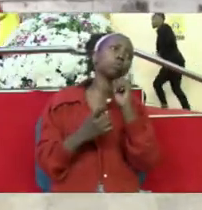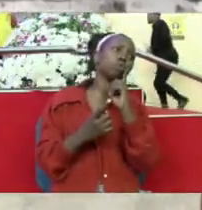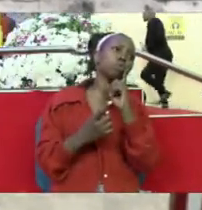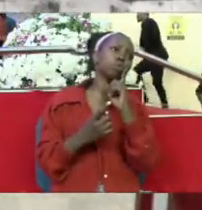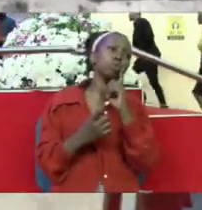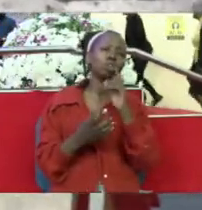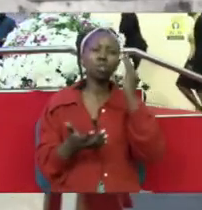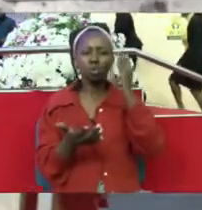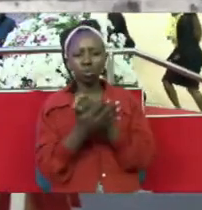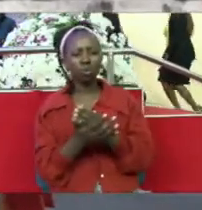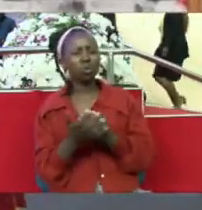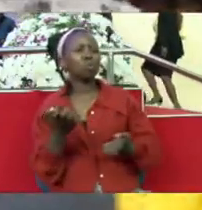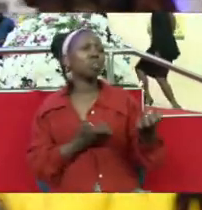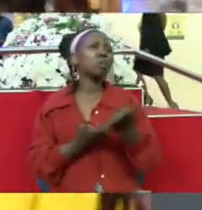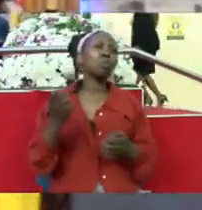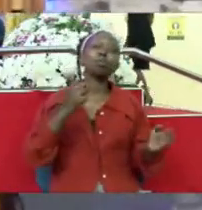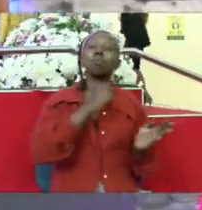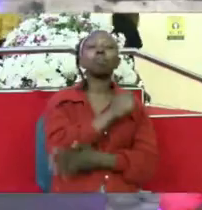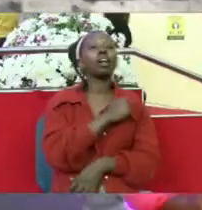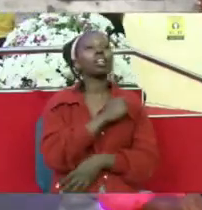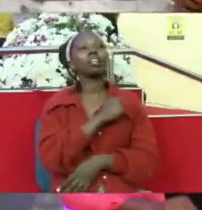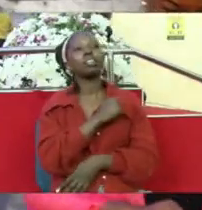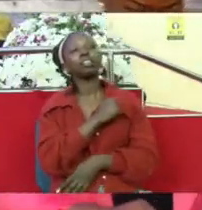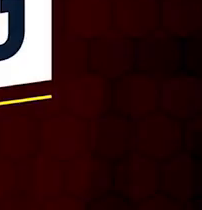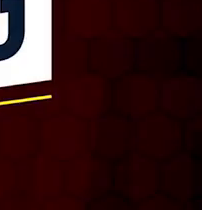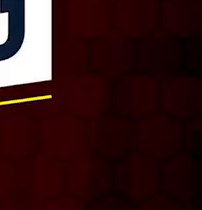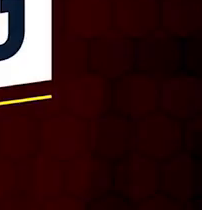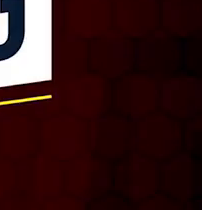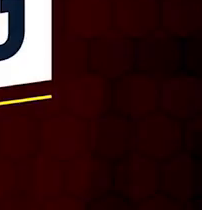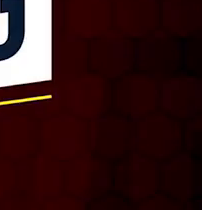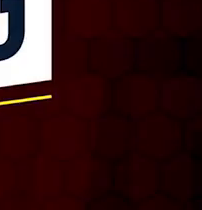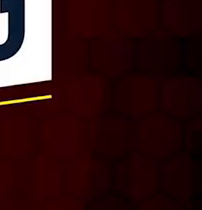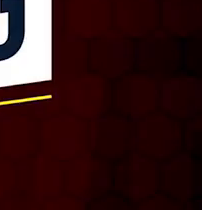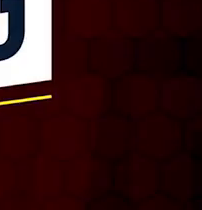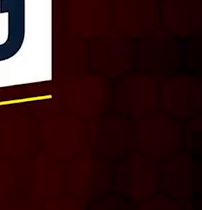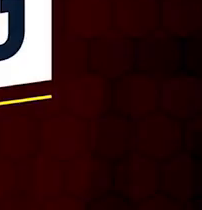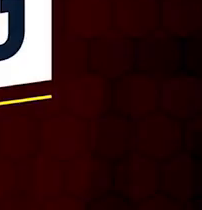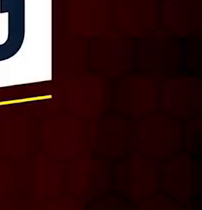matter the economy. Haijalishi uchumi. It doesn't matter the economy. Haijalishi hali ya uchumi.